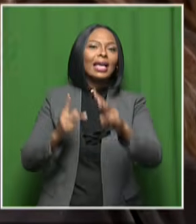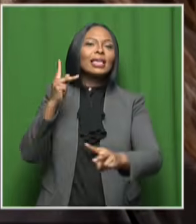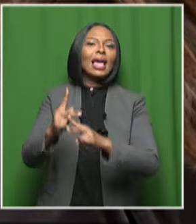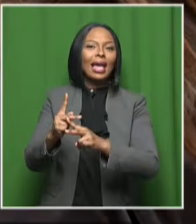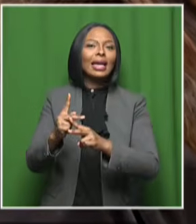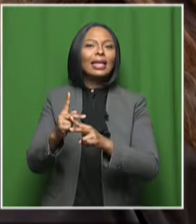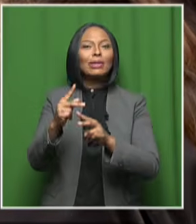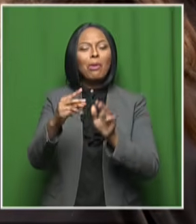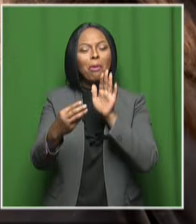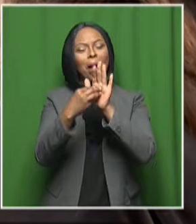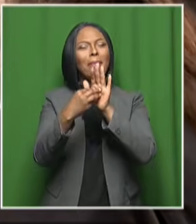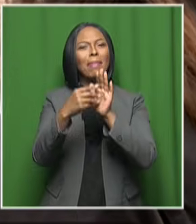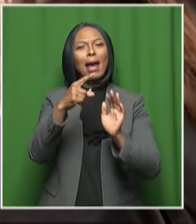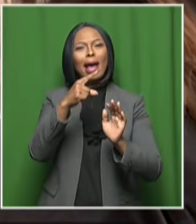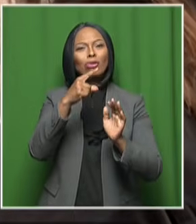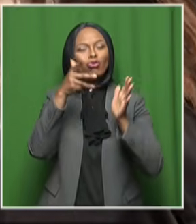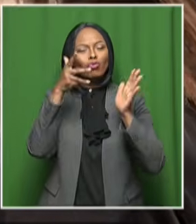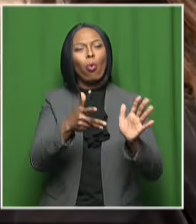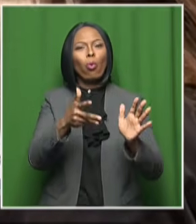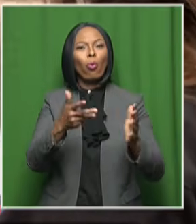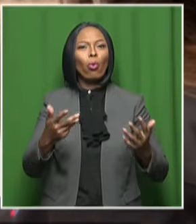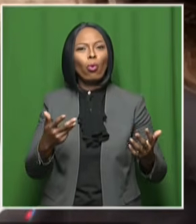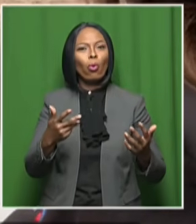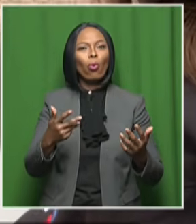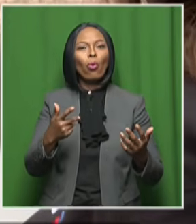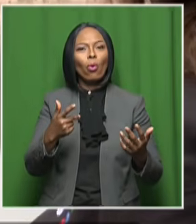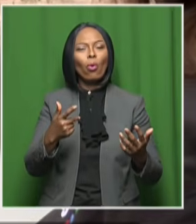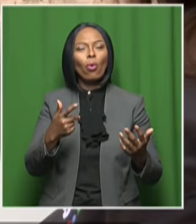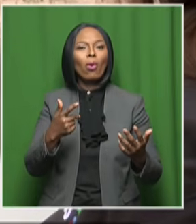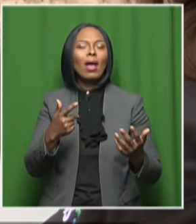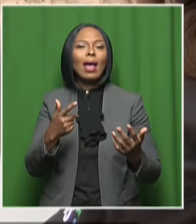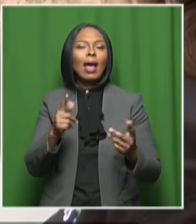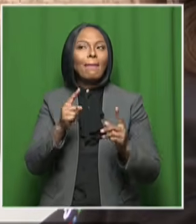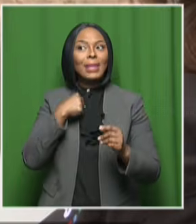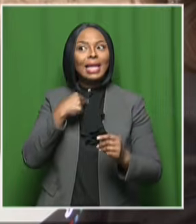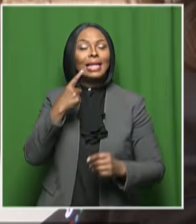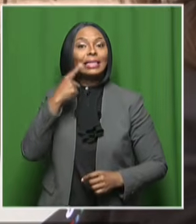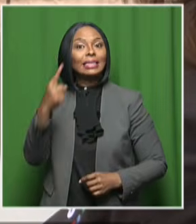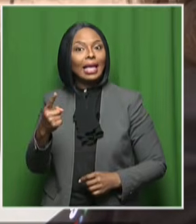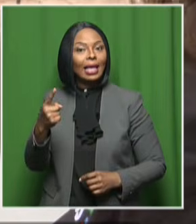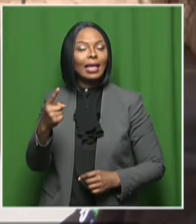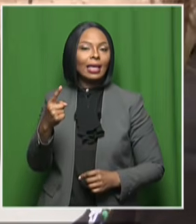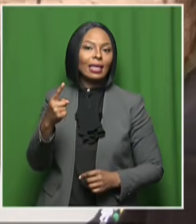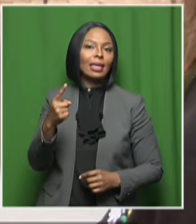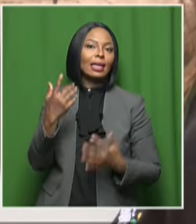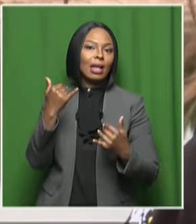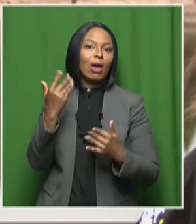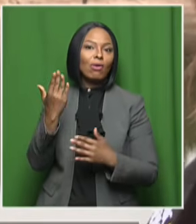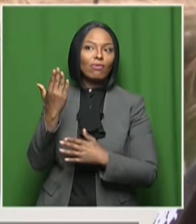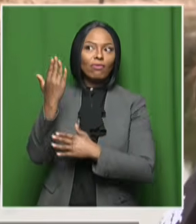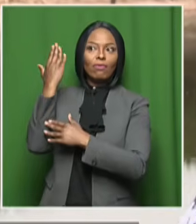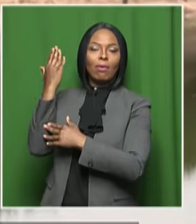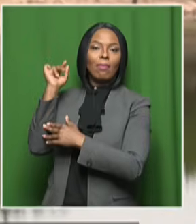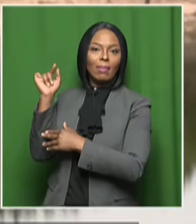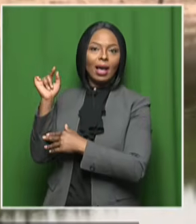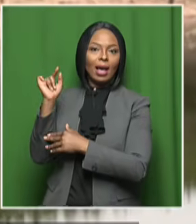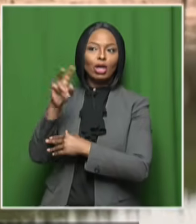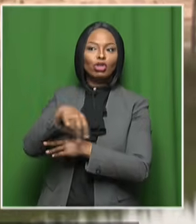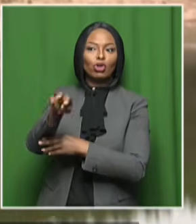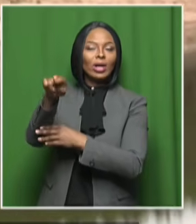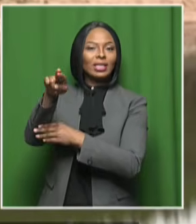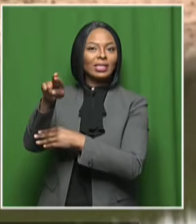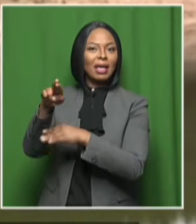branding. But I think, so I can say to you from the formal tourism sector,